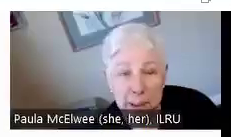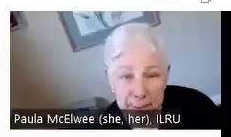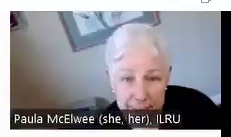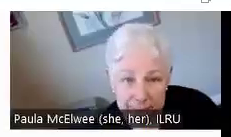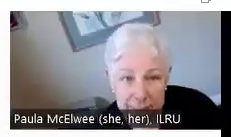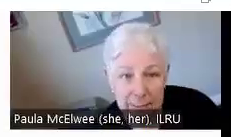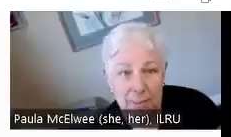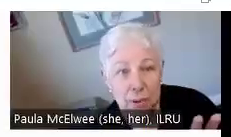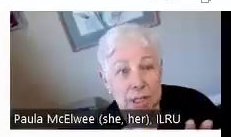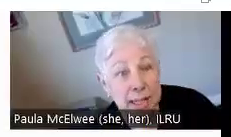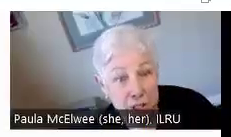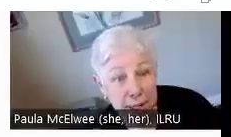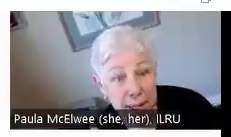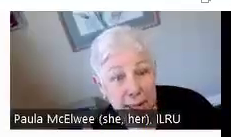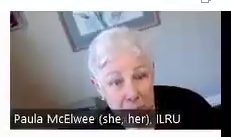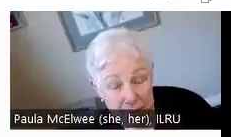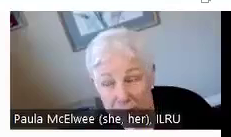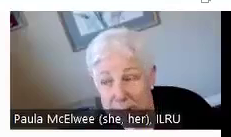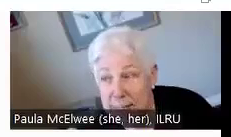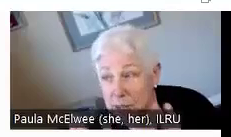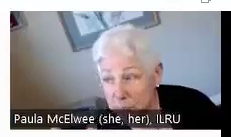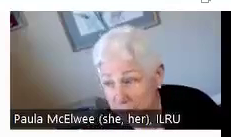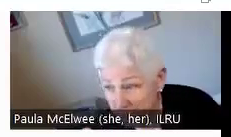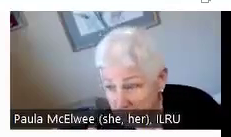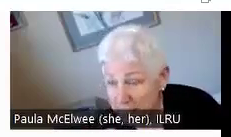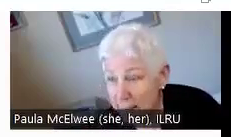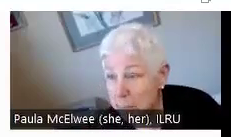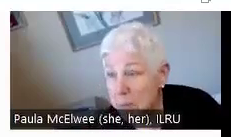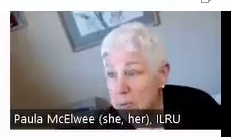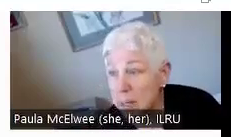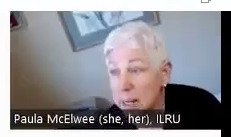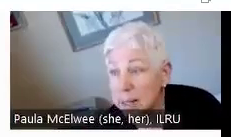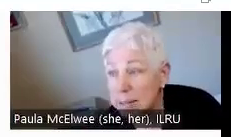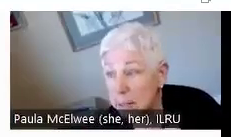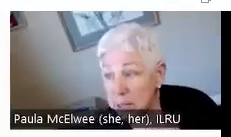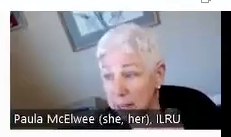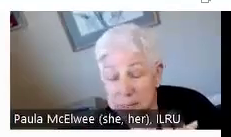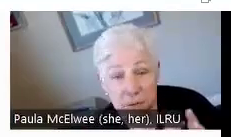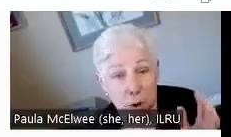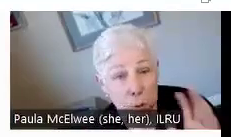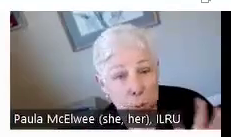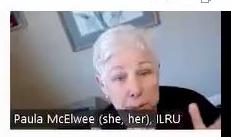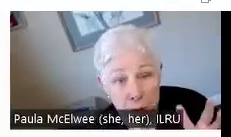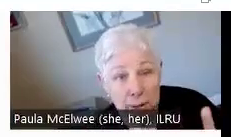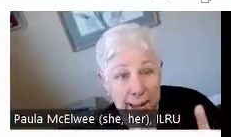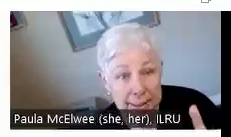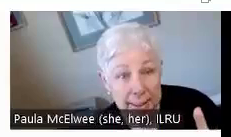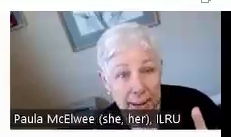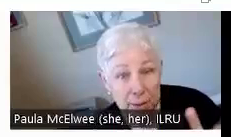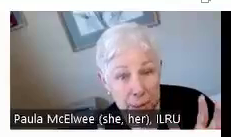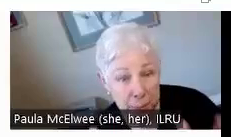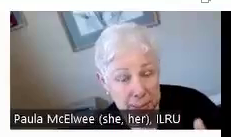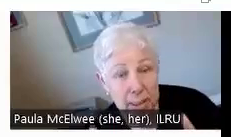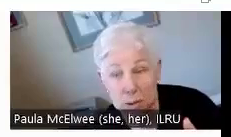some of your methods for teaching independent living skills? But here are some examples. Sometimes if a group can learn